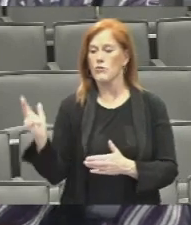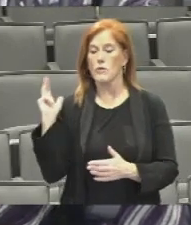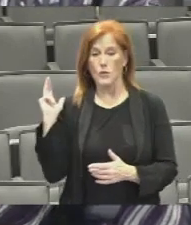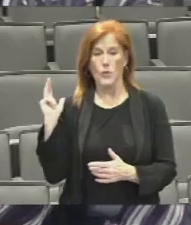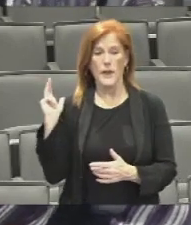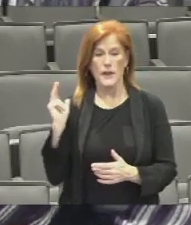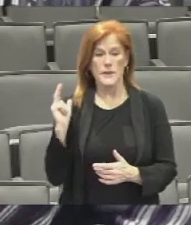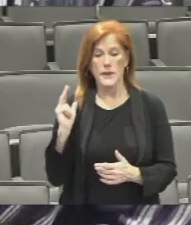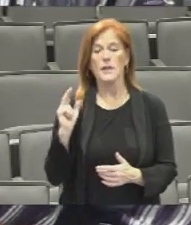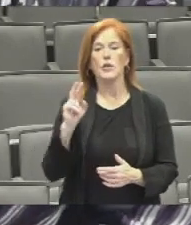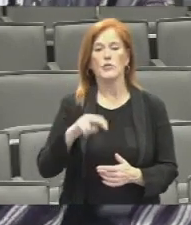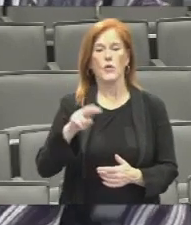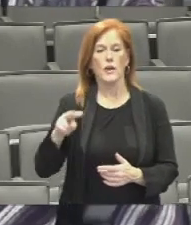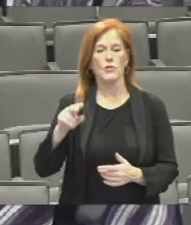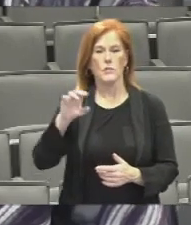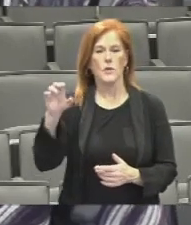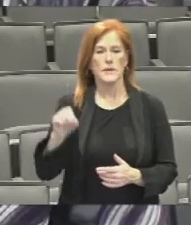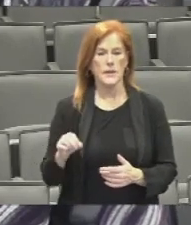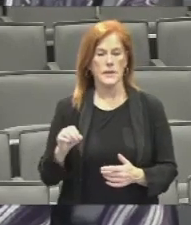were at 22%.